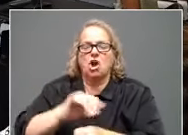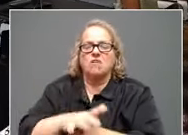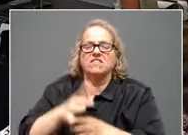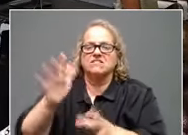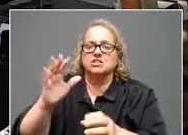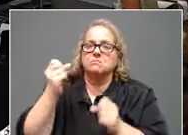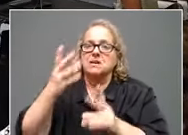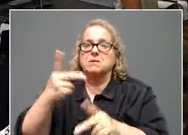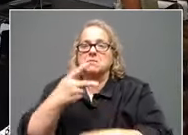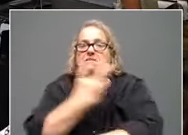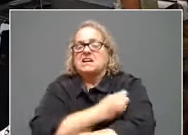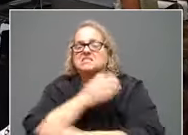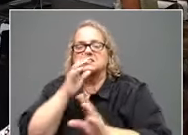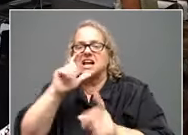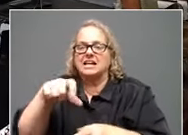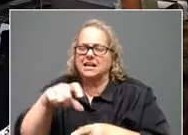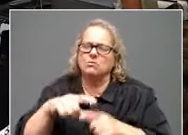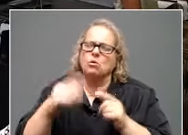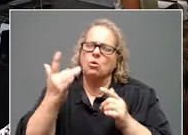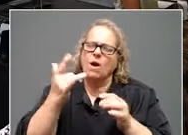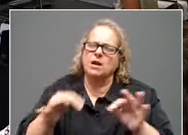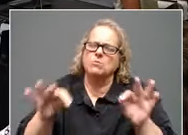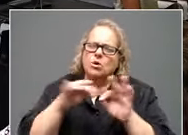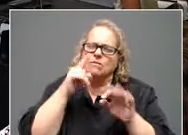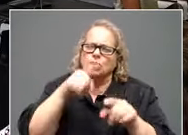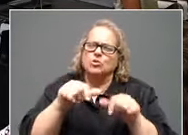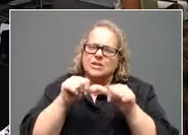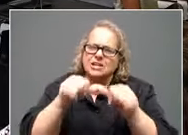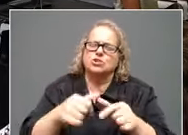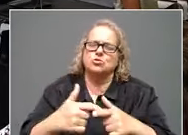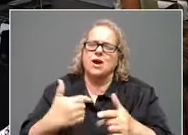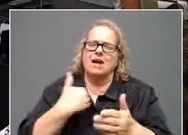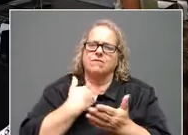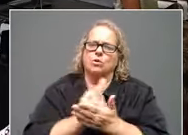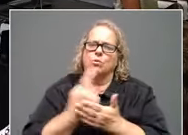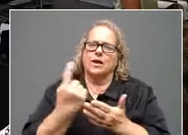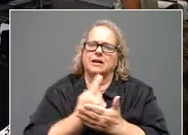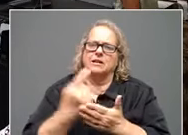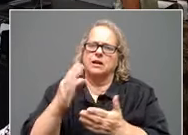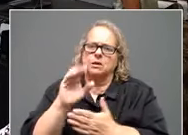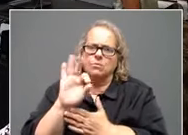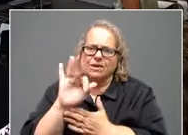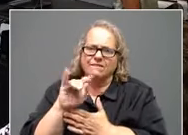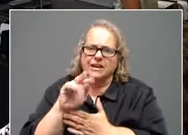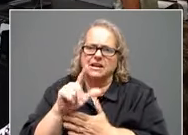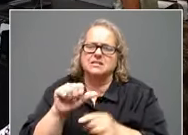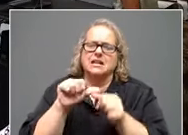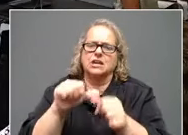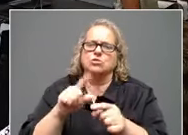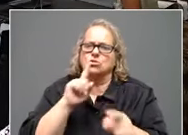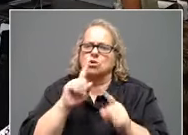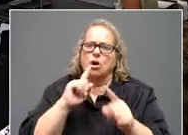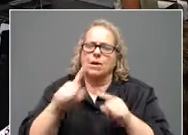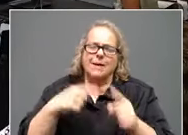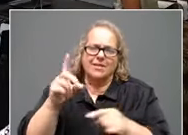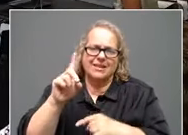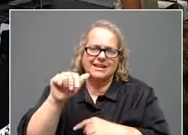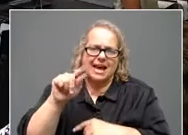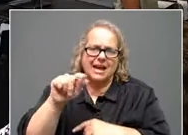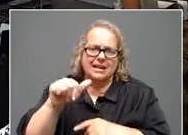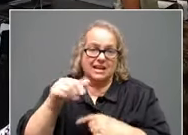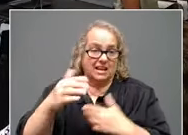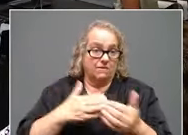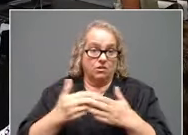vaccinated. Why is it so important for you to continue having these weekly briefings and to continue talking about the data, even though we're